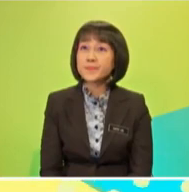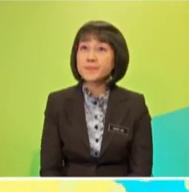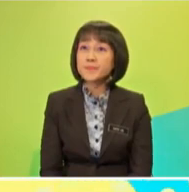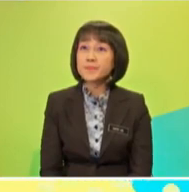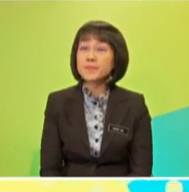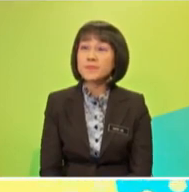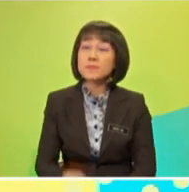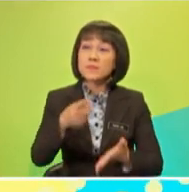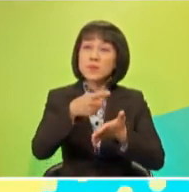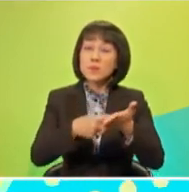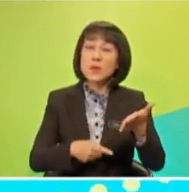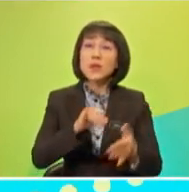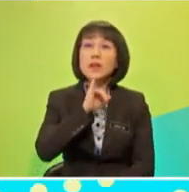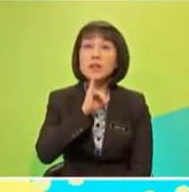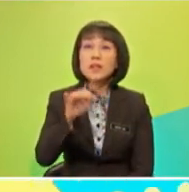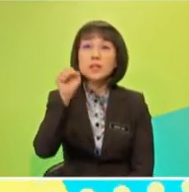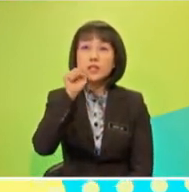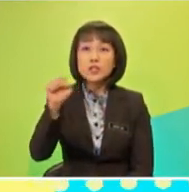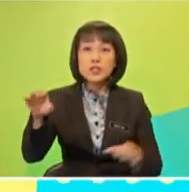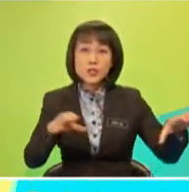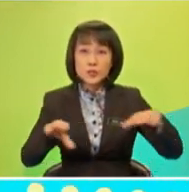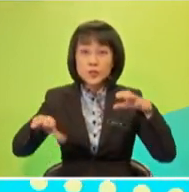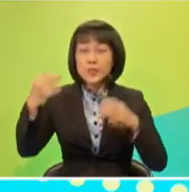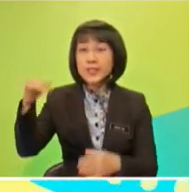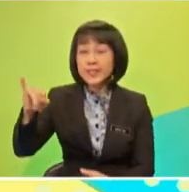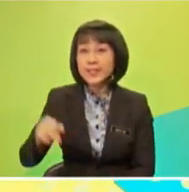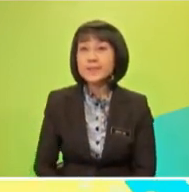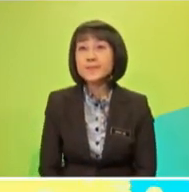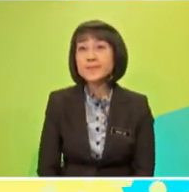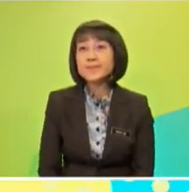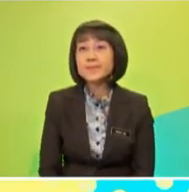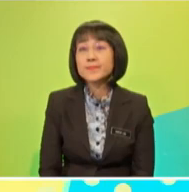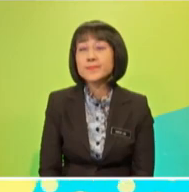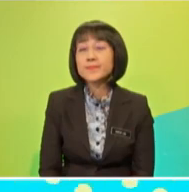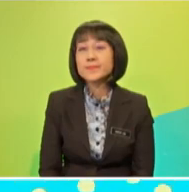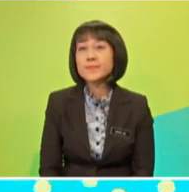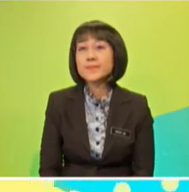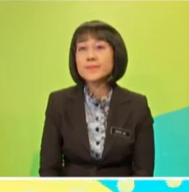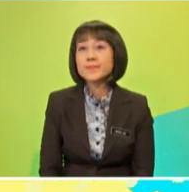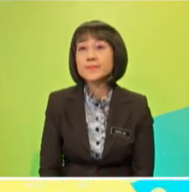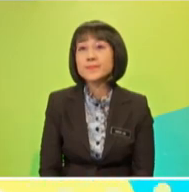What is he doing? Do you want to try again?